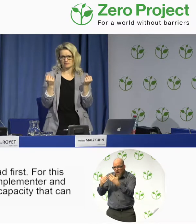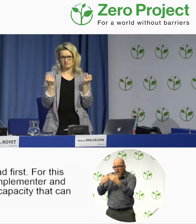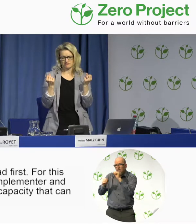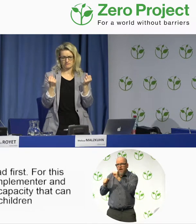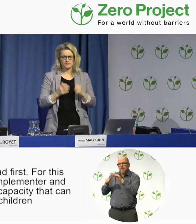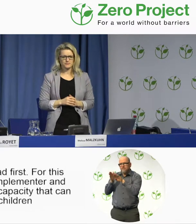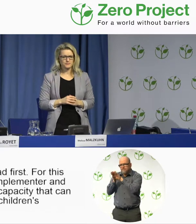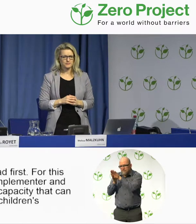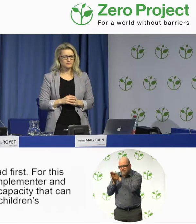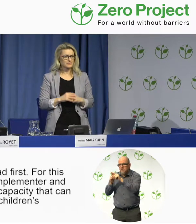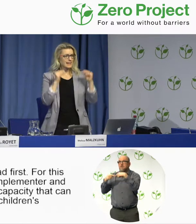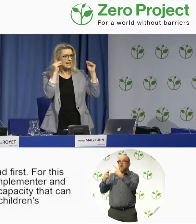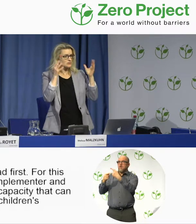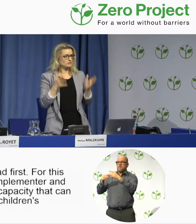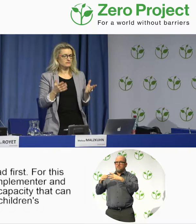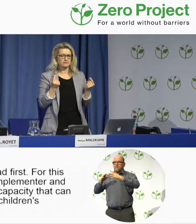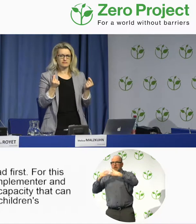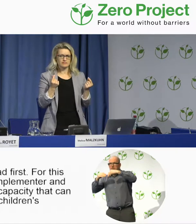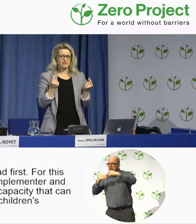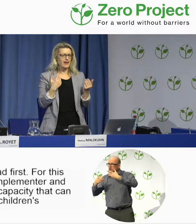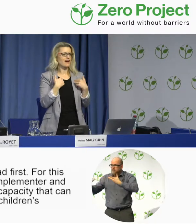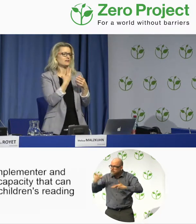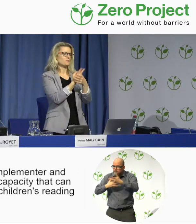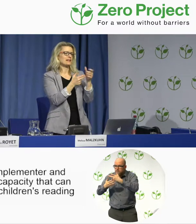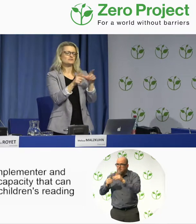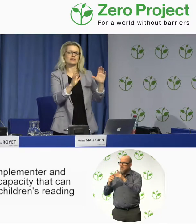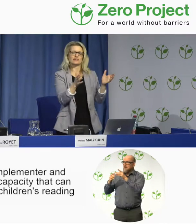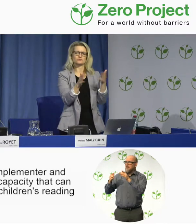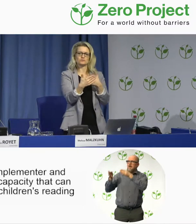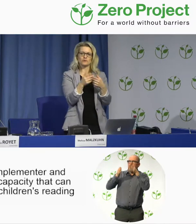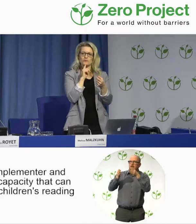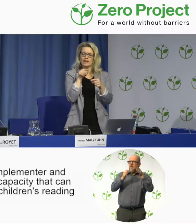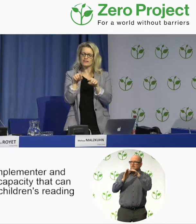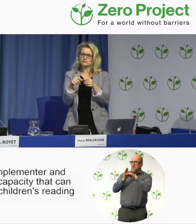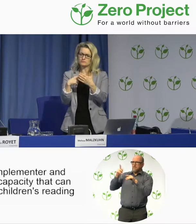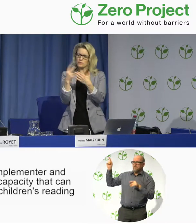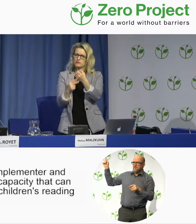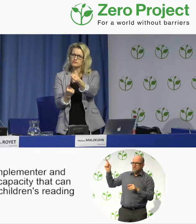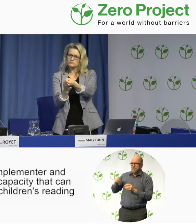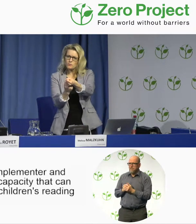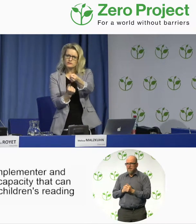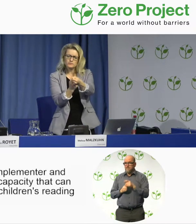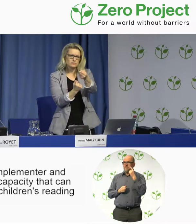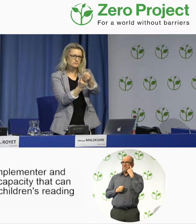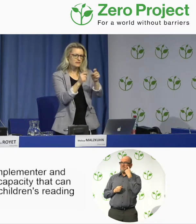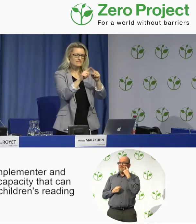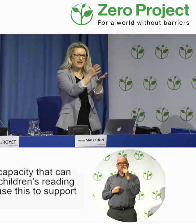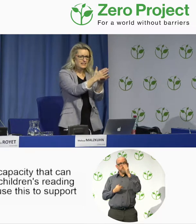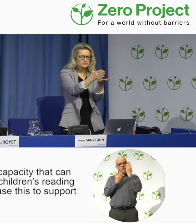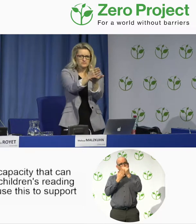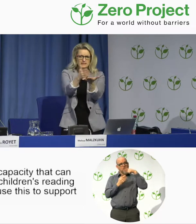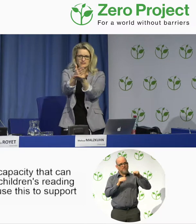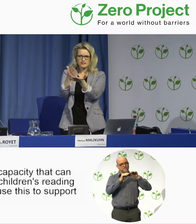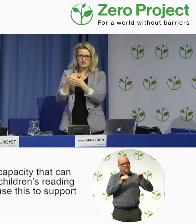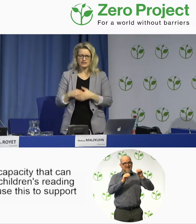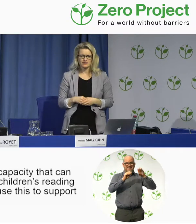improve deaf children's reading abilities, family experiences. Teachers can also use this to support a